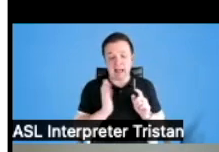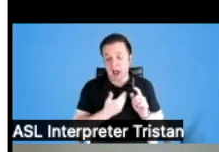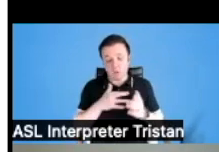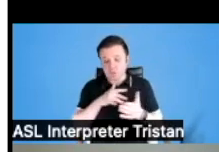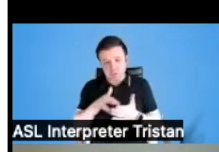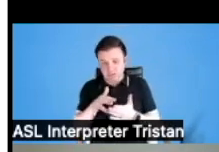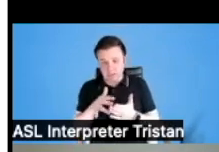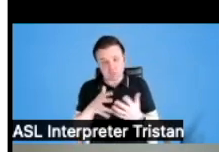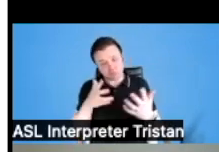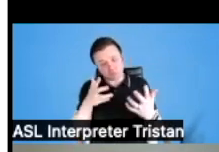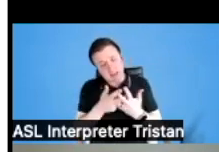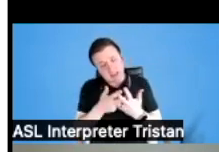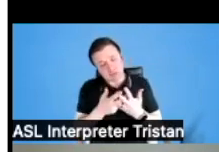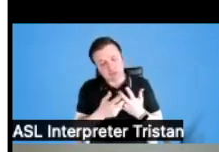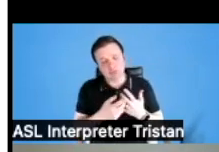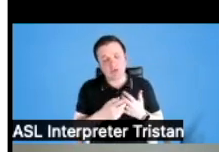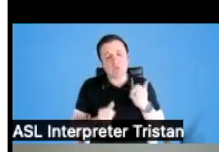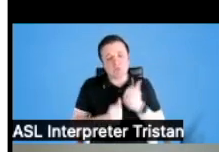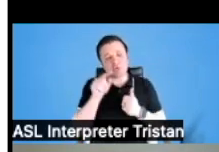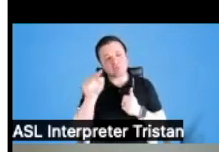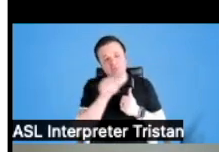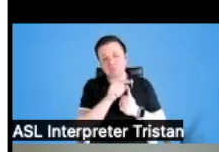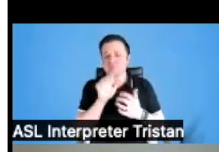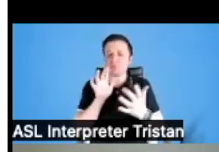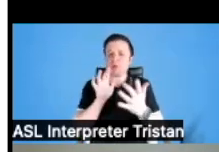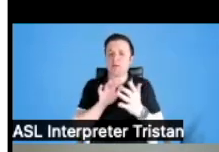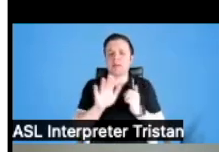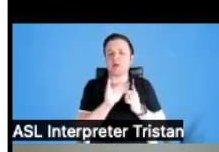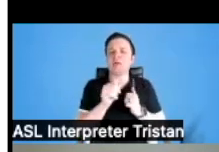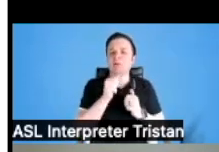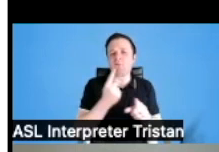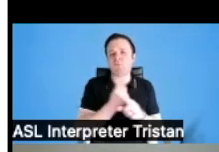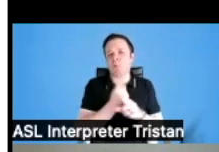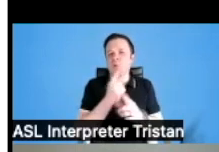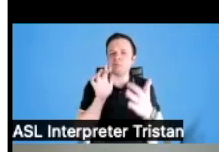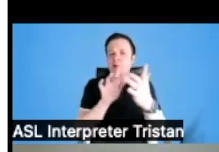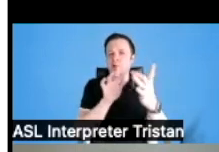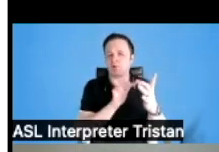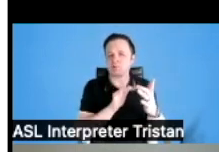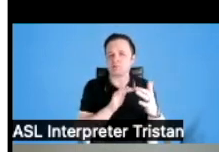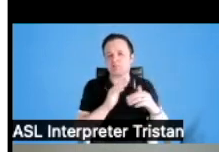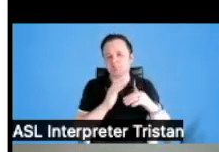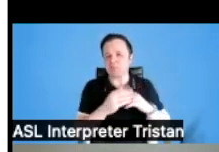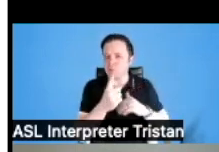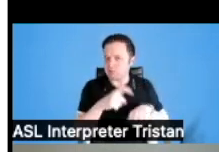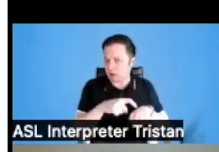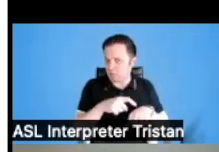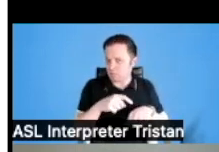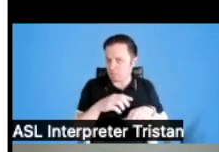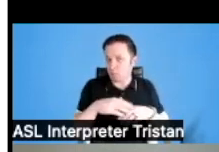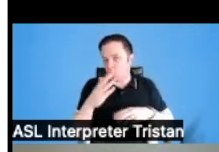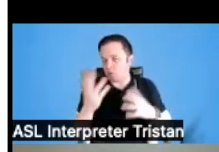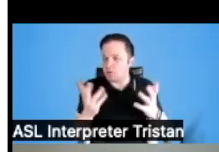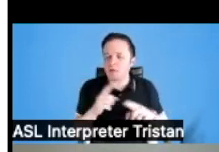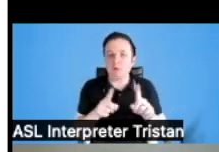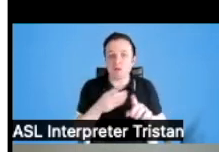consistent with that, in that most participants did reach out to their informal networks at least once. But prior studies have